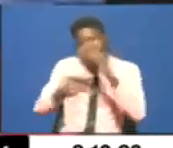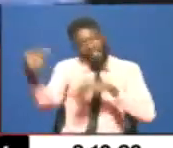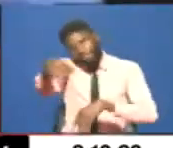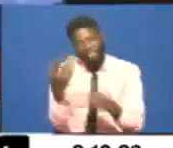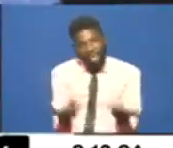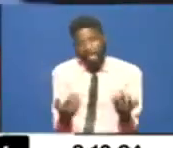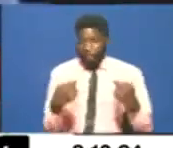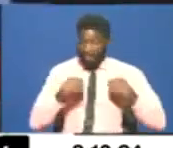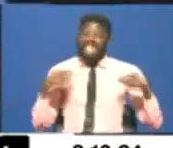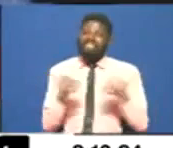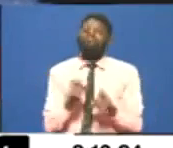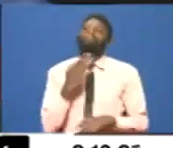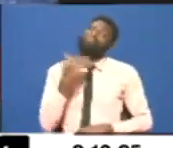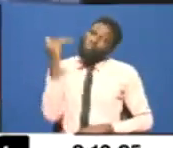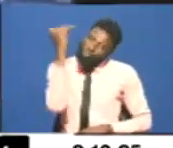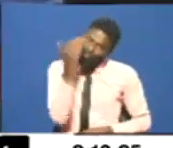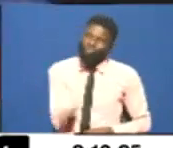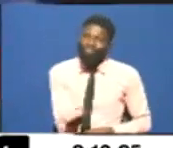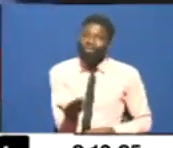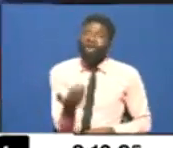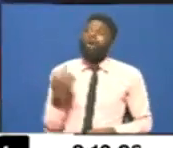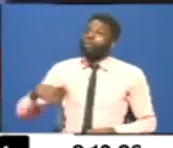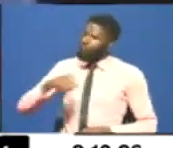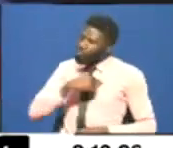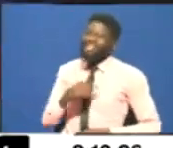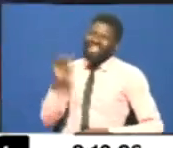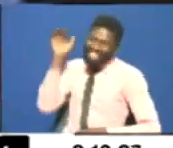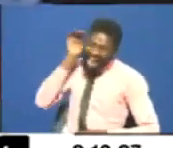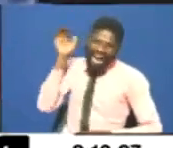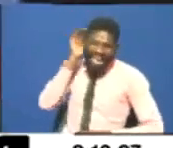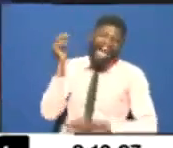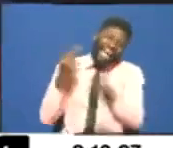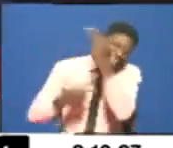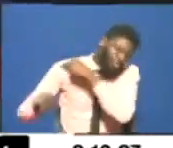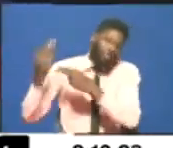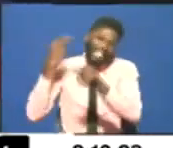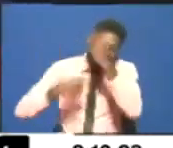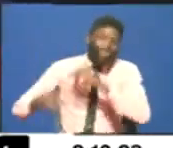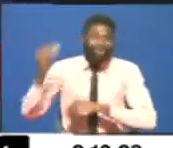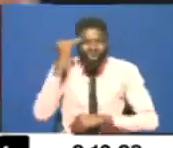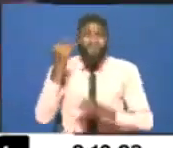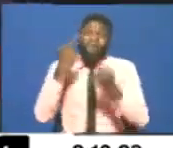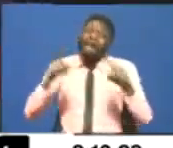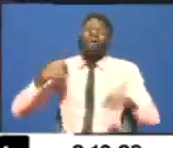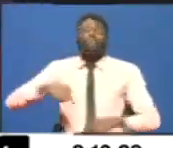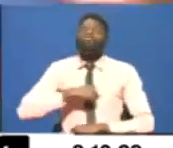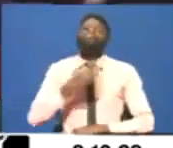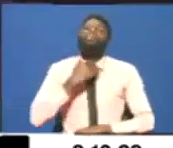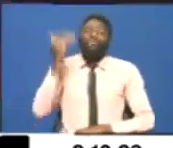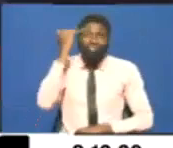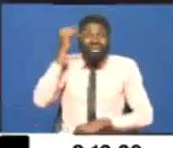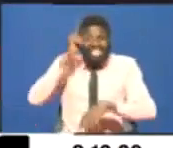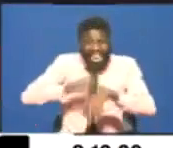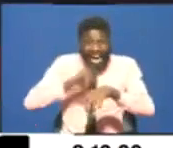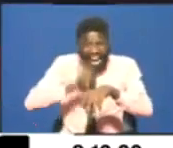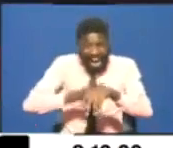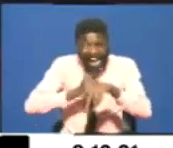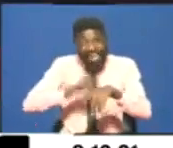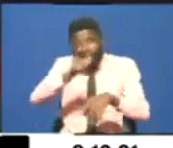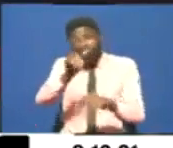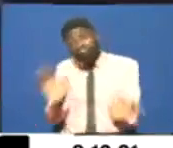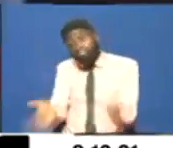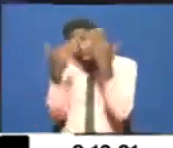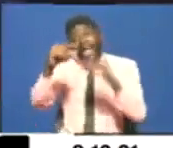mimi nataka kujua. We have listened to history na tunajua, but we want to know, ukipewa serikali,